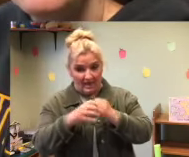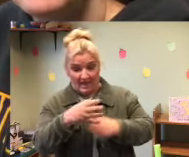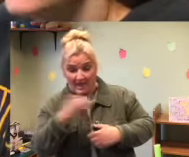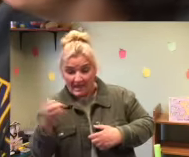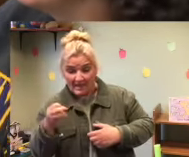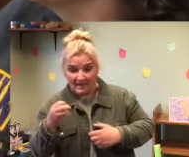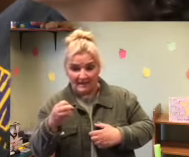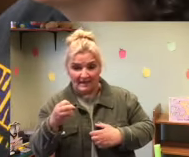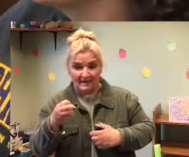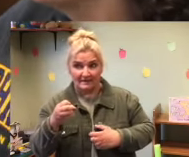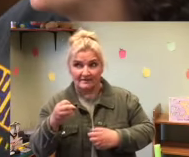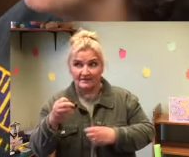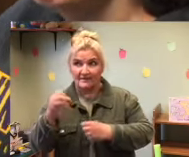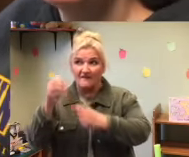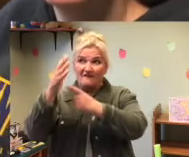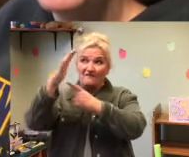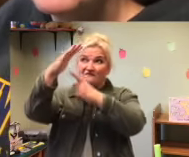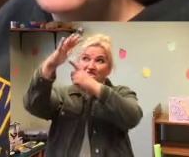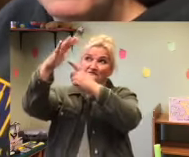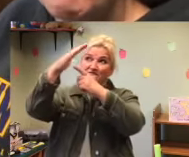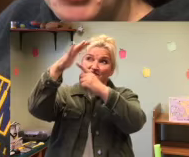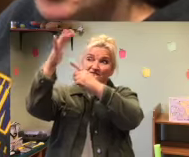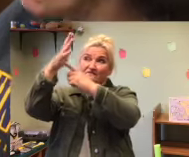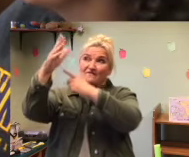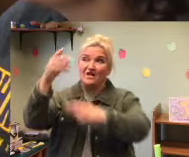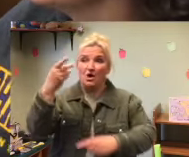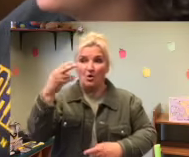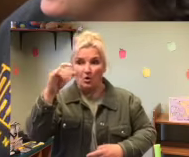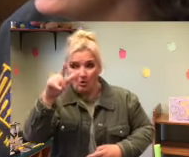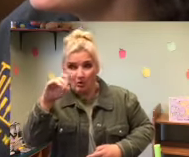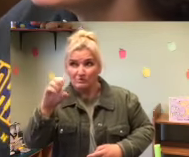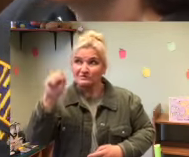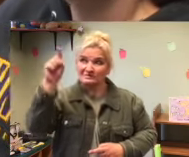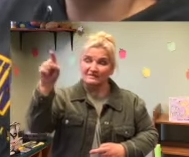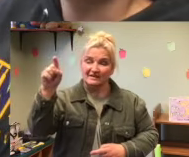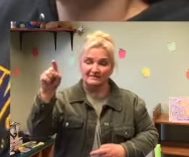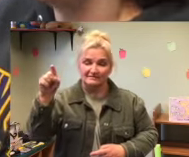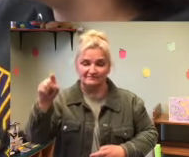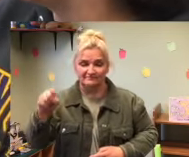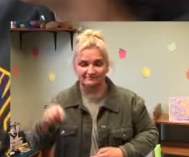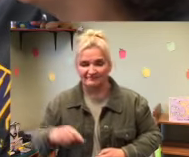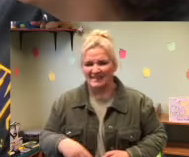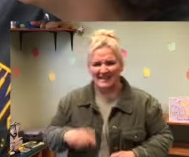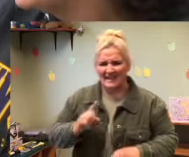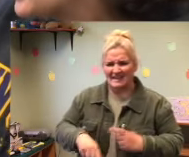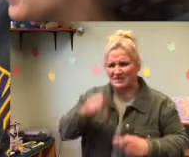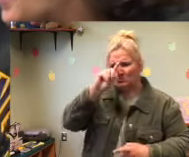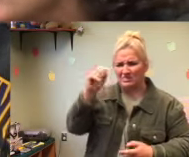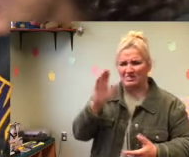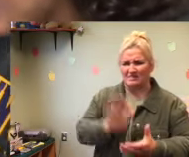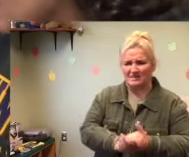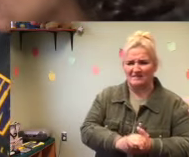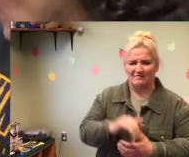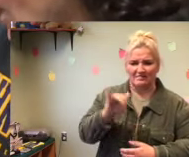I couldn't believe it. Pop balloons and poke holes in kites? How pathetic.